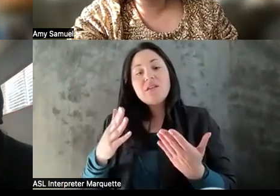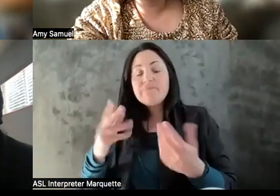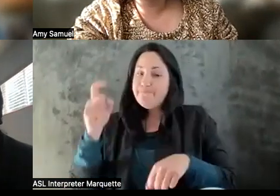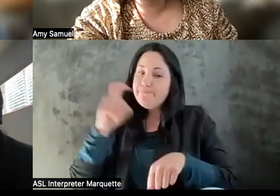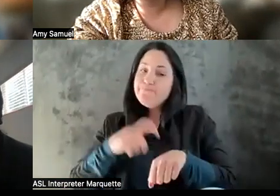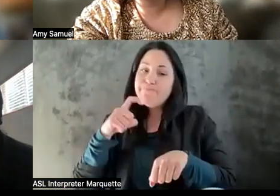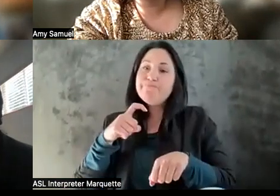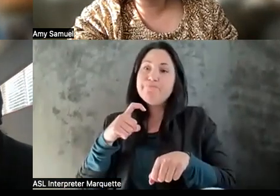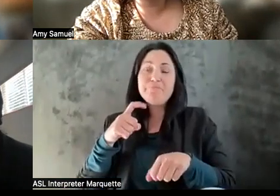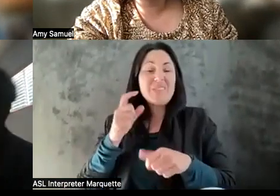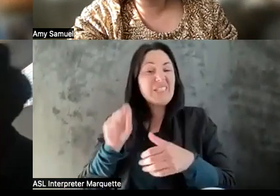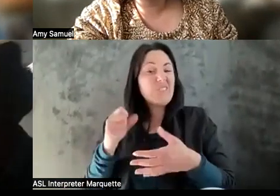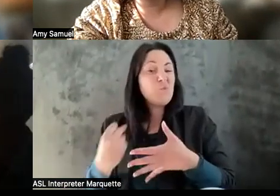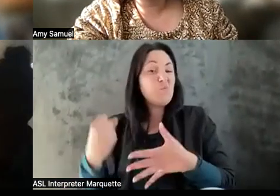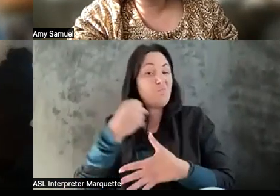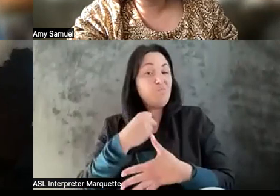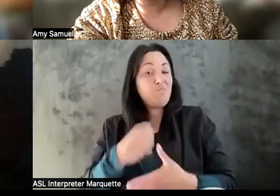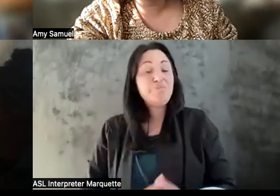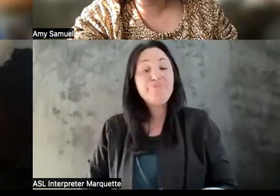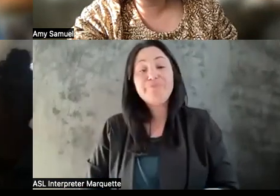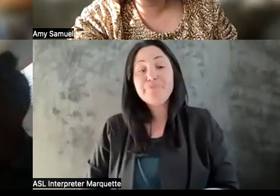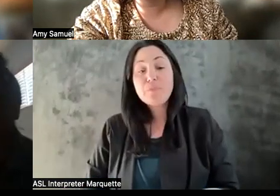a priority.